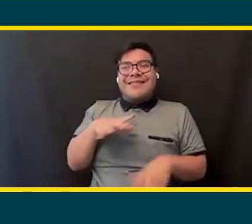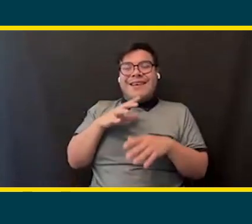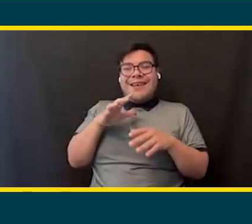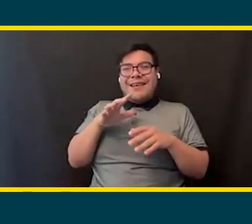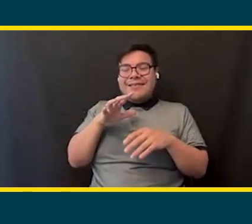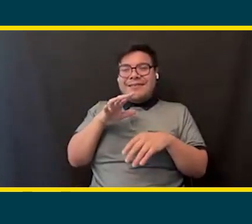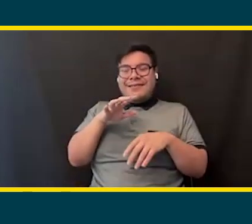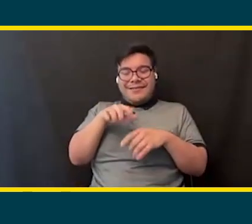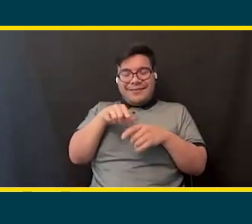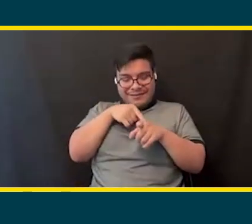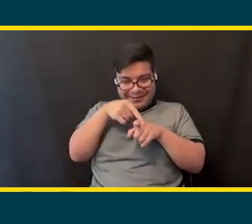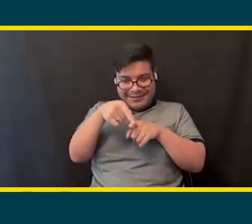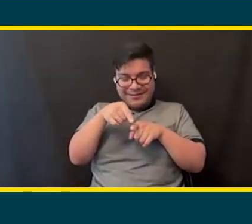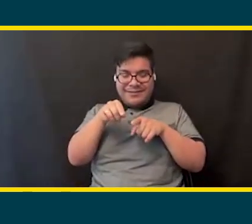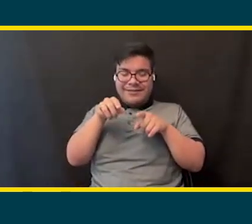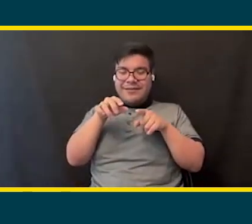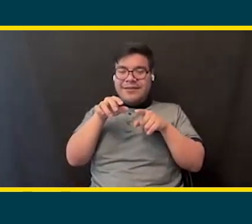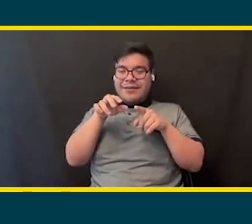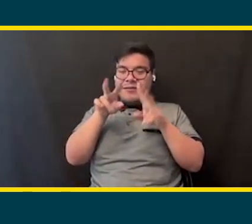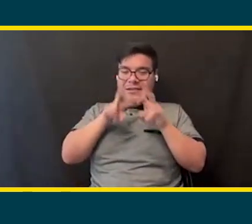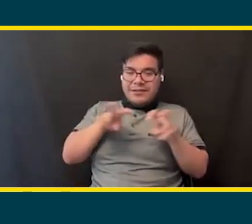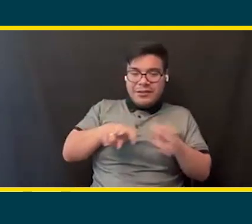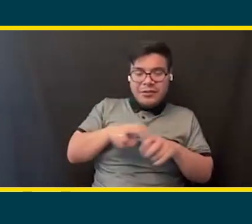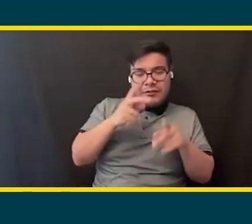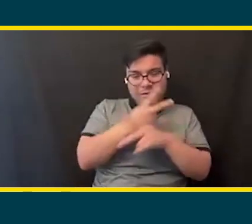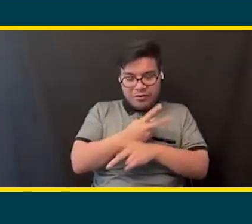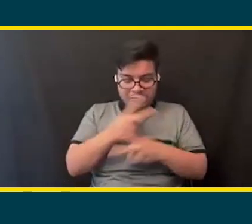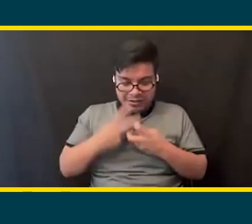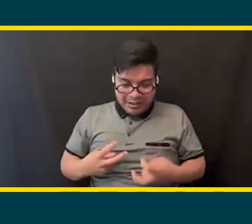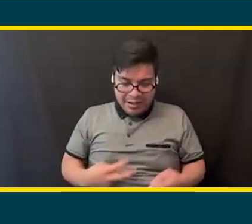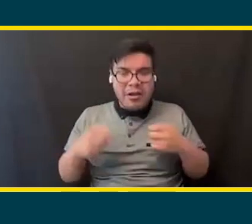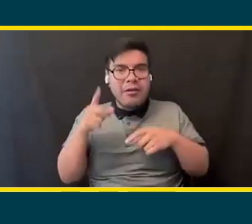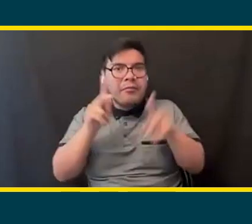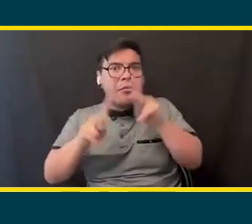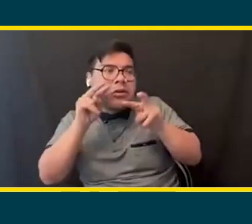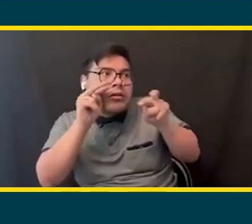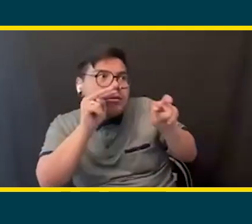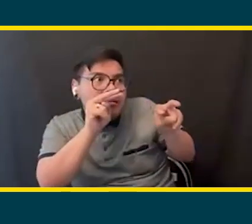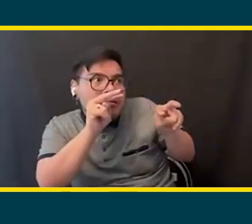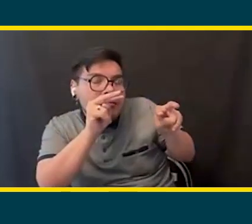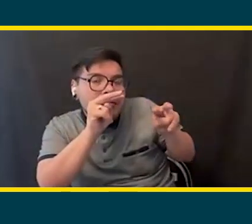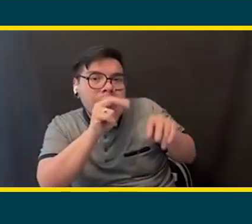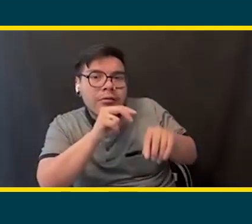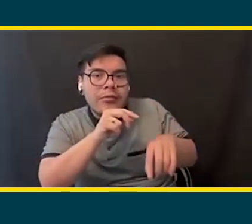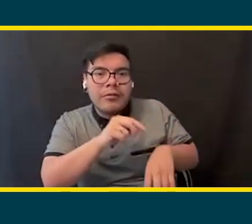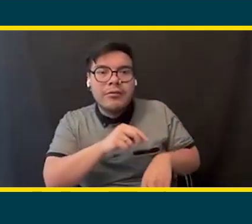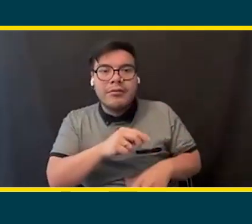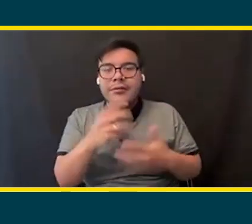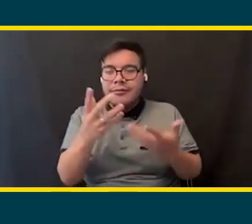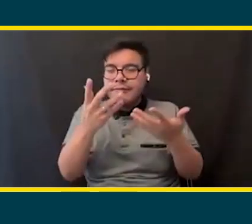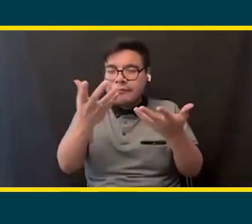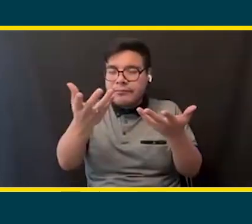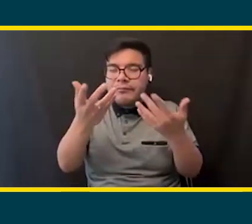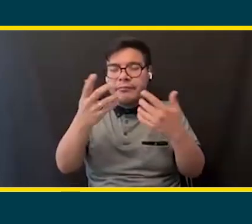it out, those people are watching you like a hawk. And it's like, even though you can like say like, well, you know,